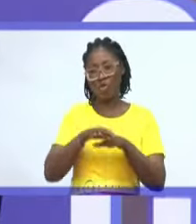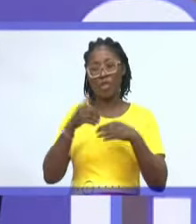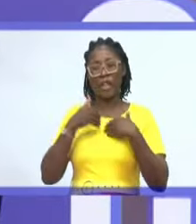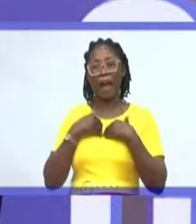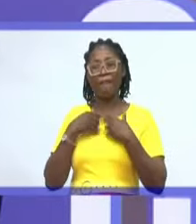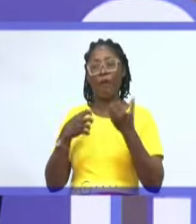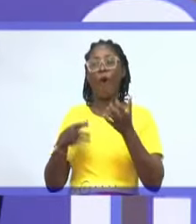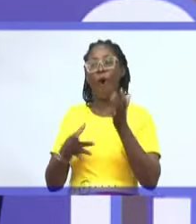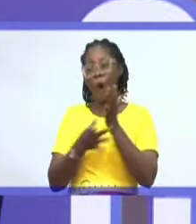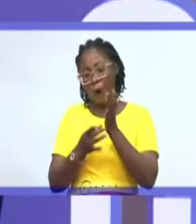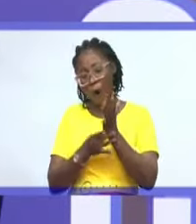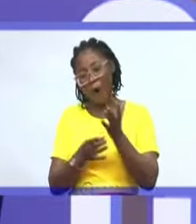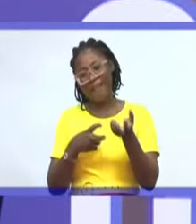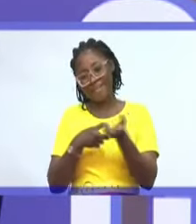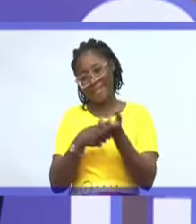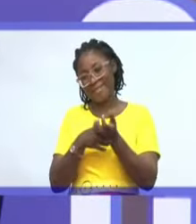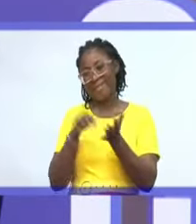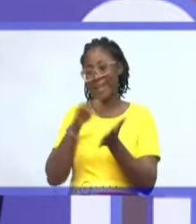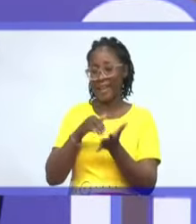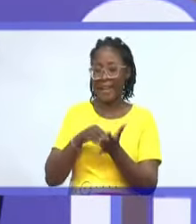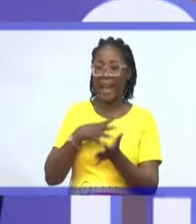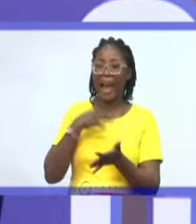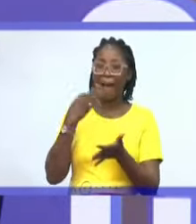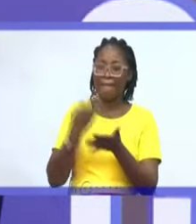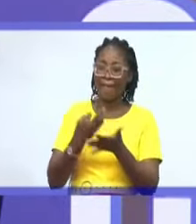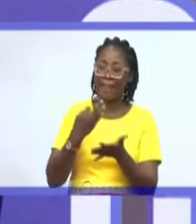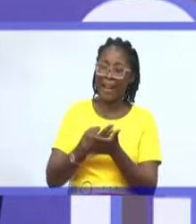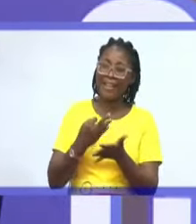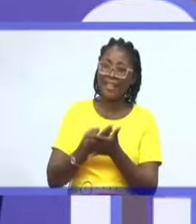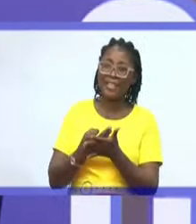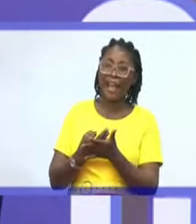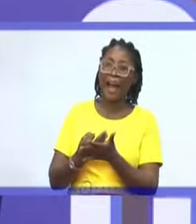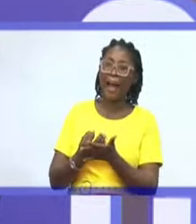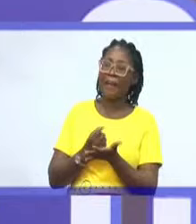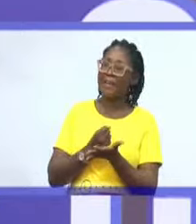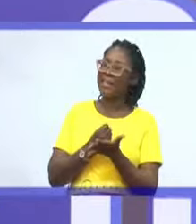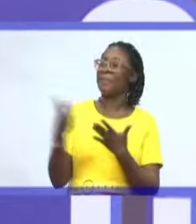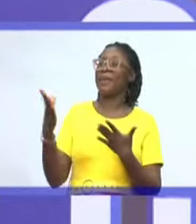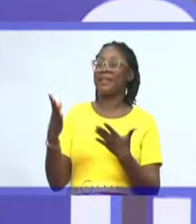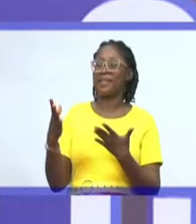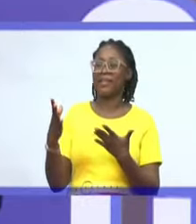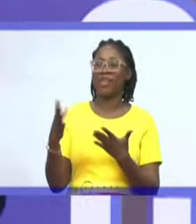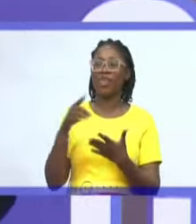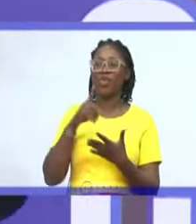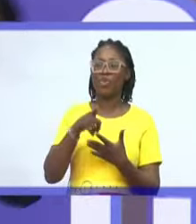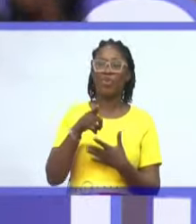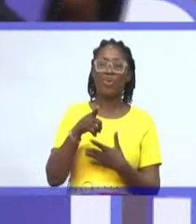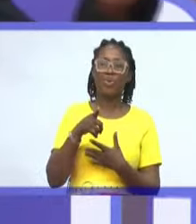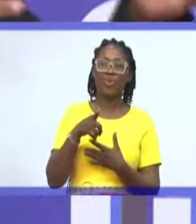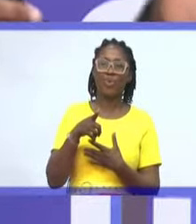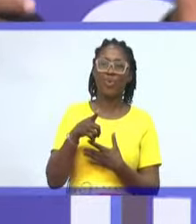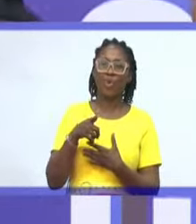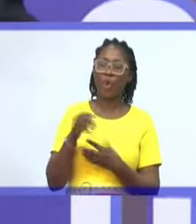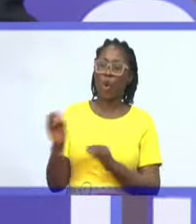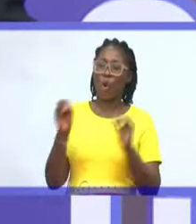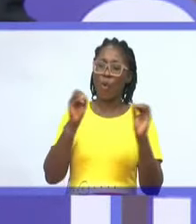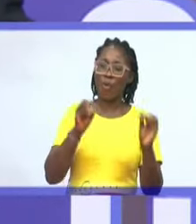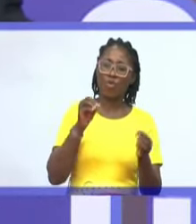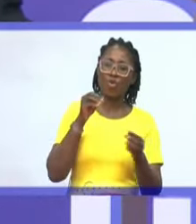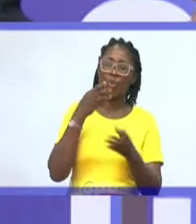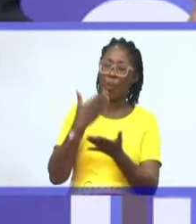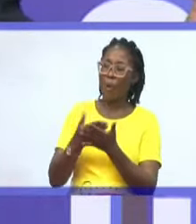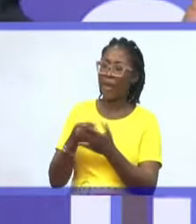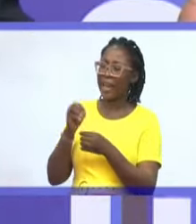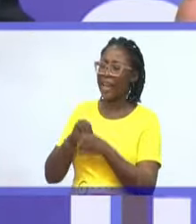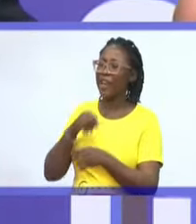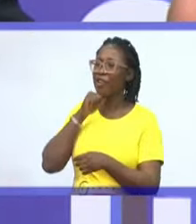receipts. And then, of course, the financial rascality, you're throwing money in an unproductive